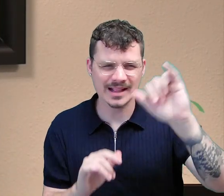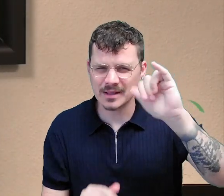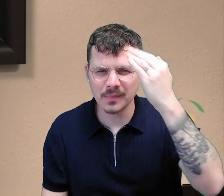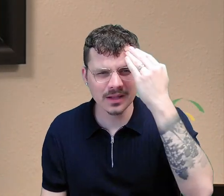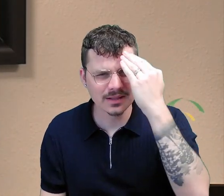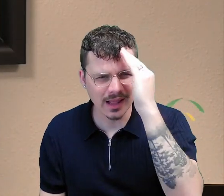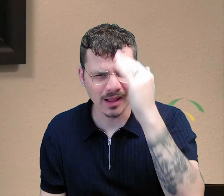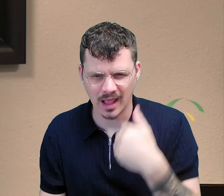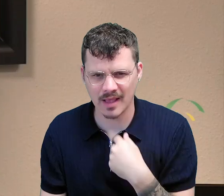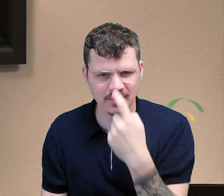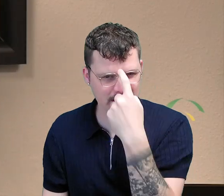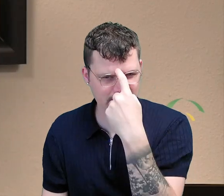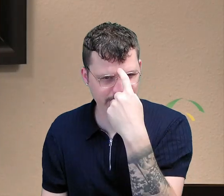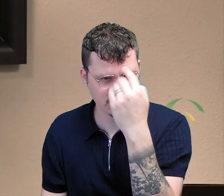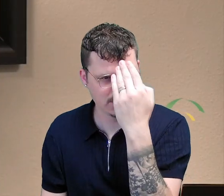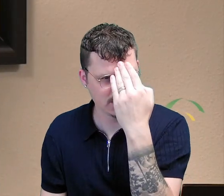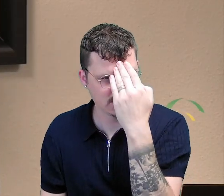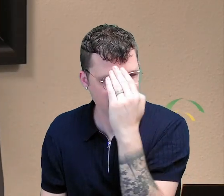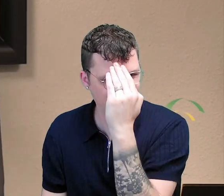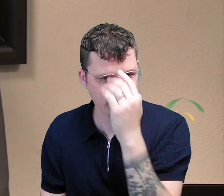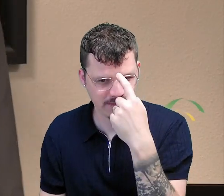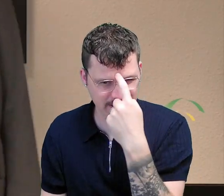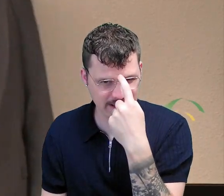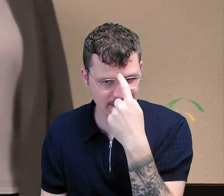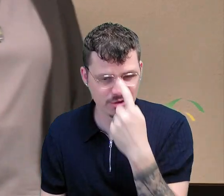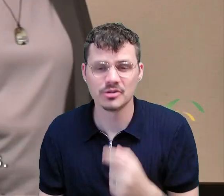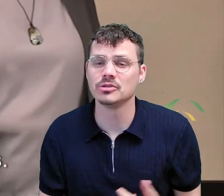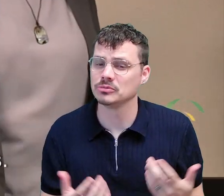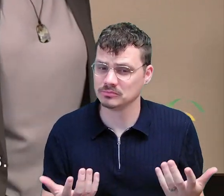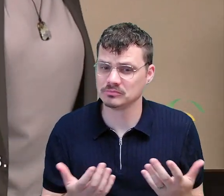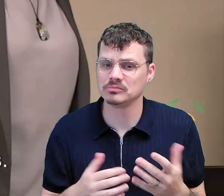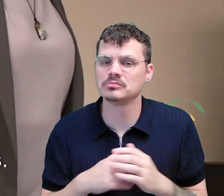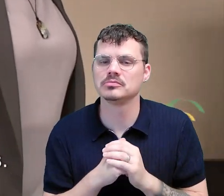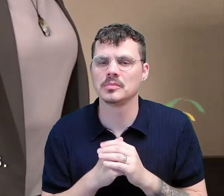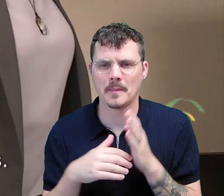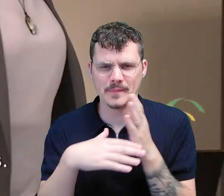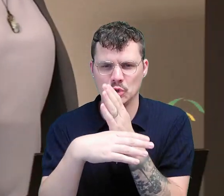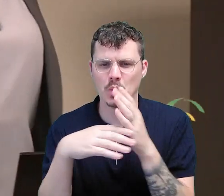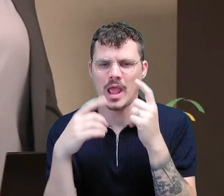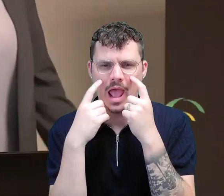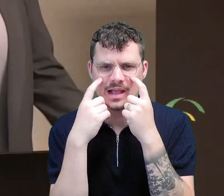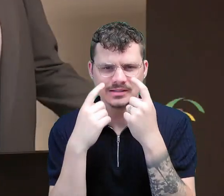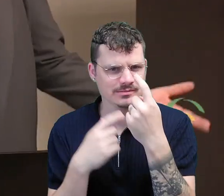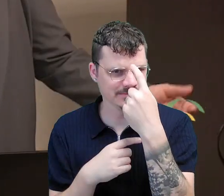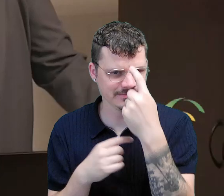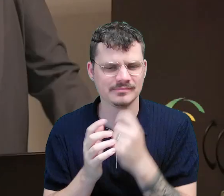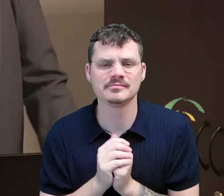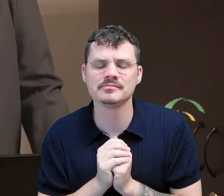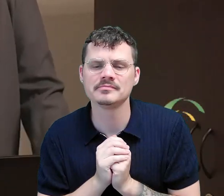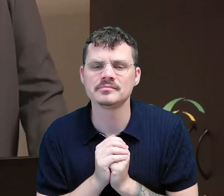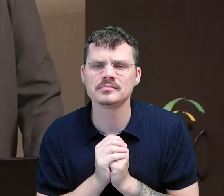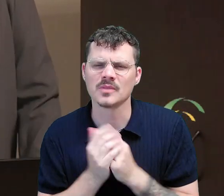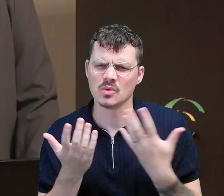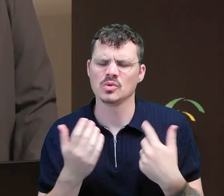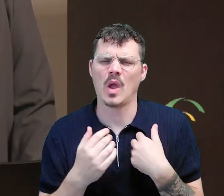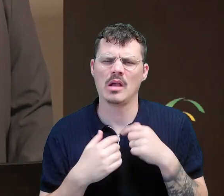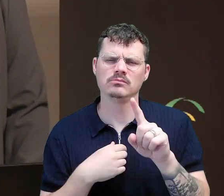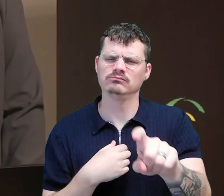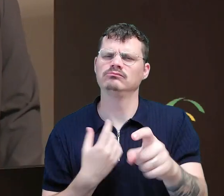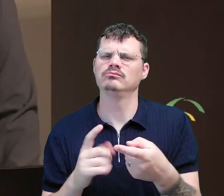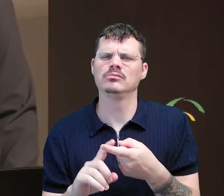dent. Just like a divot on her forehead between her eyes. And I said, well, what's that